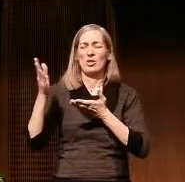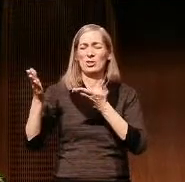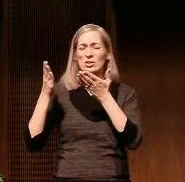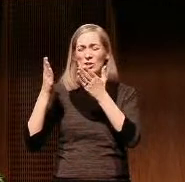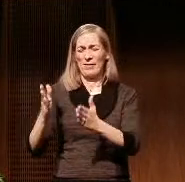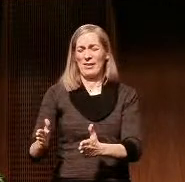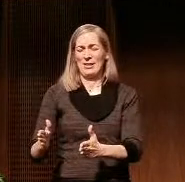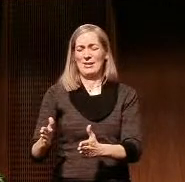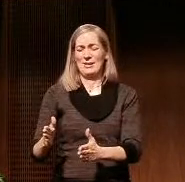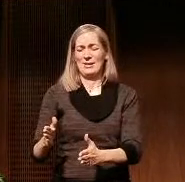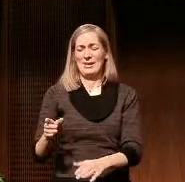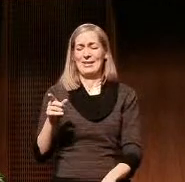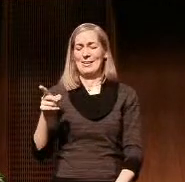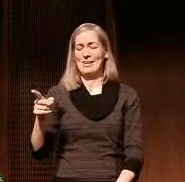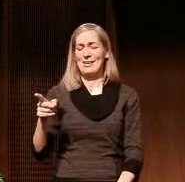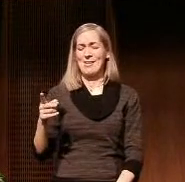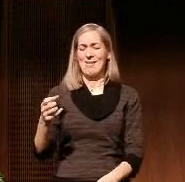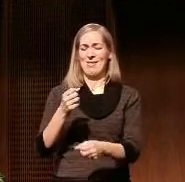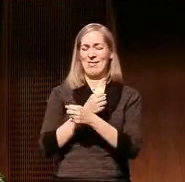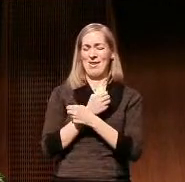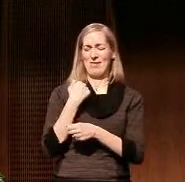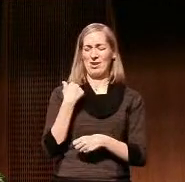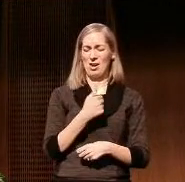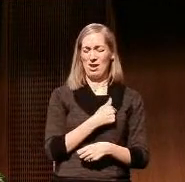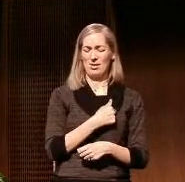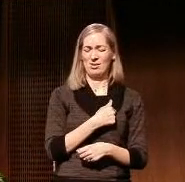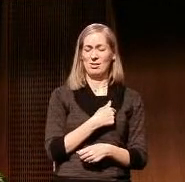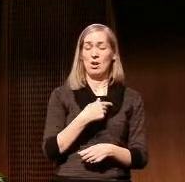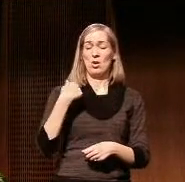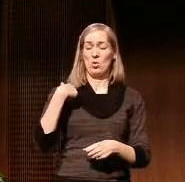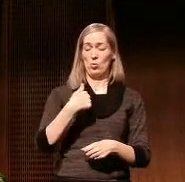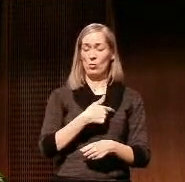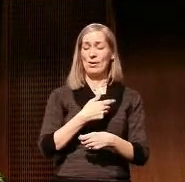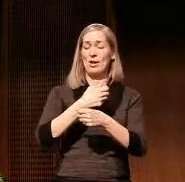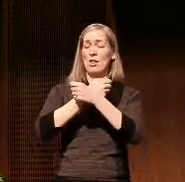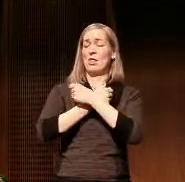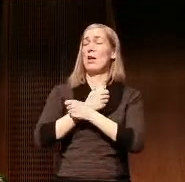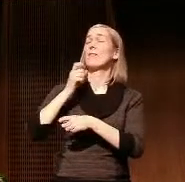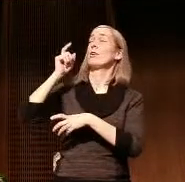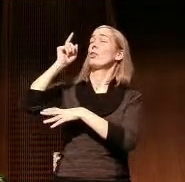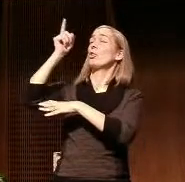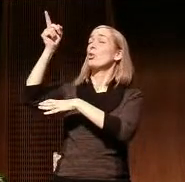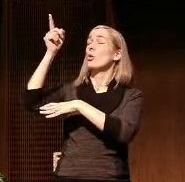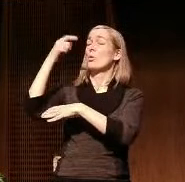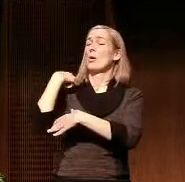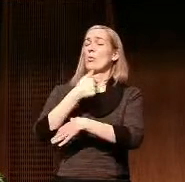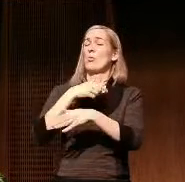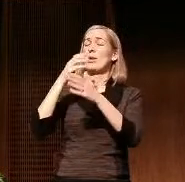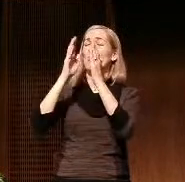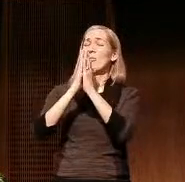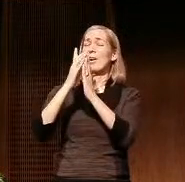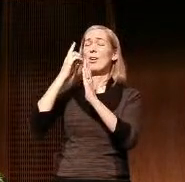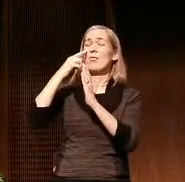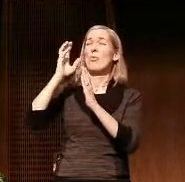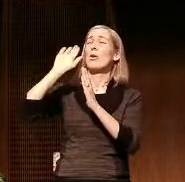us and we love you. And we pray for your continued